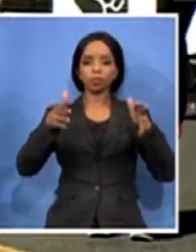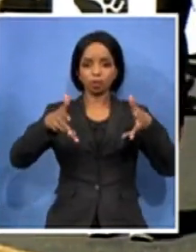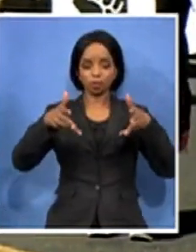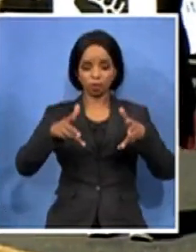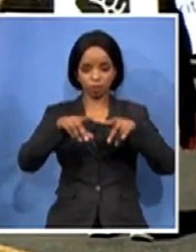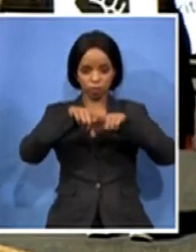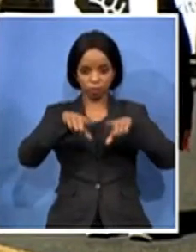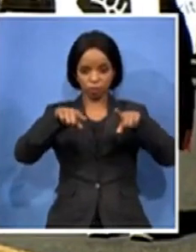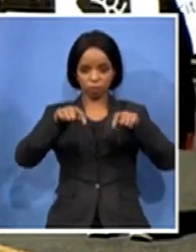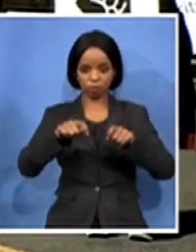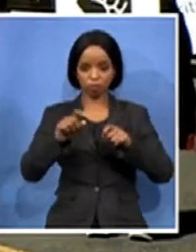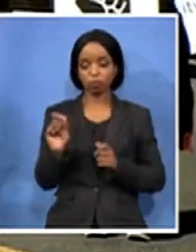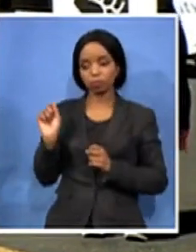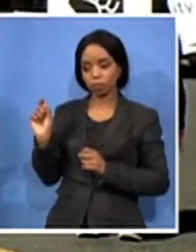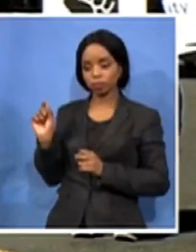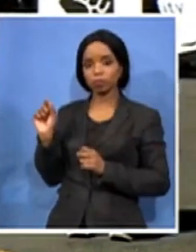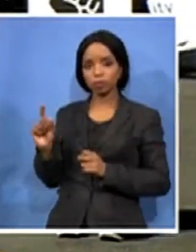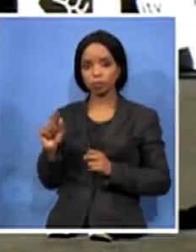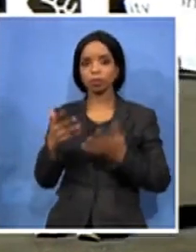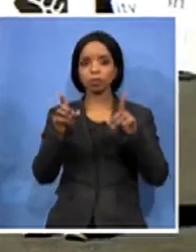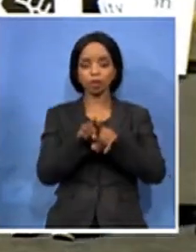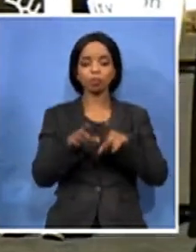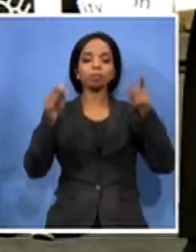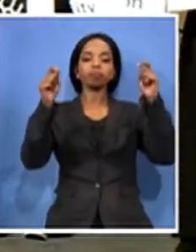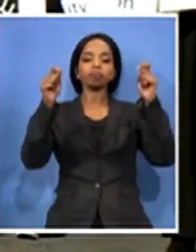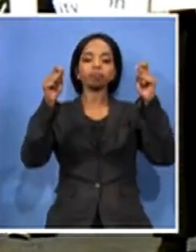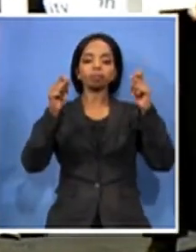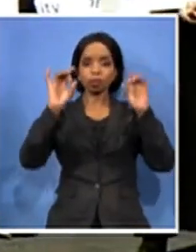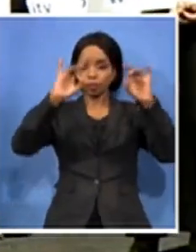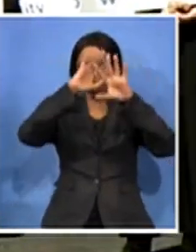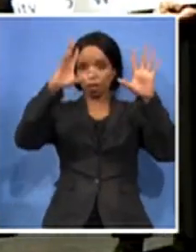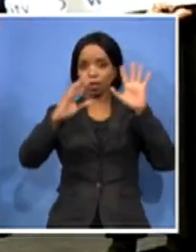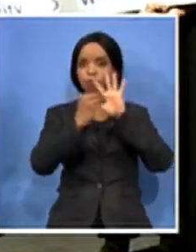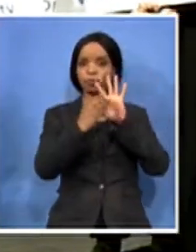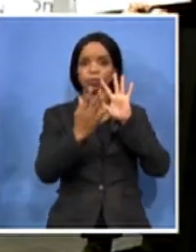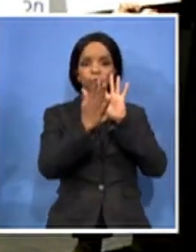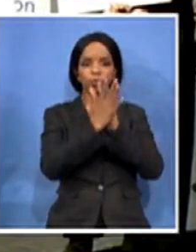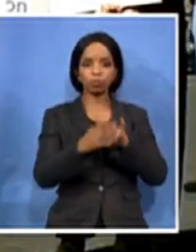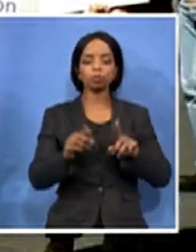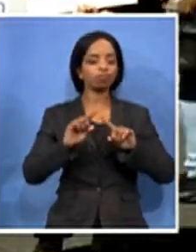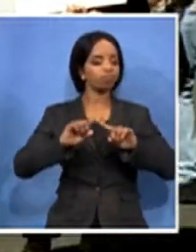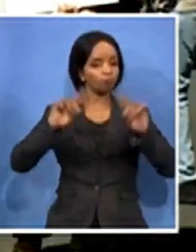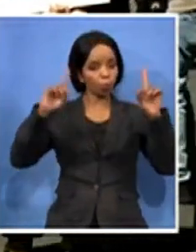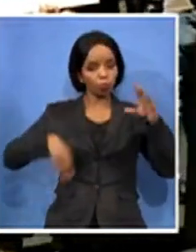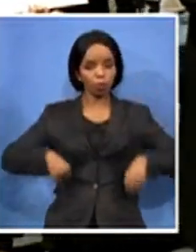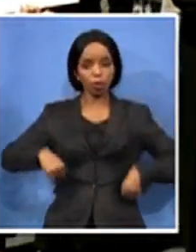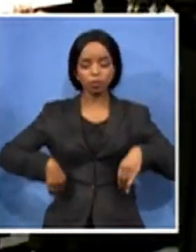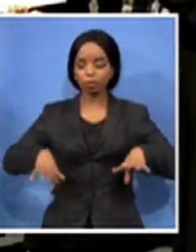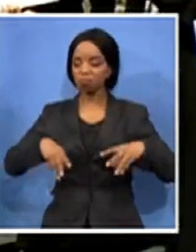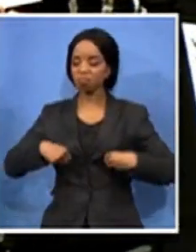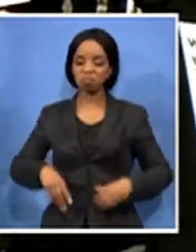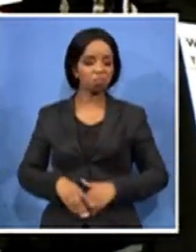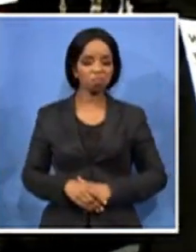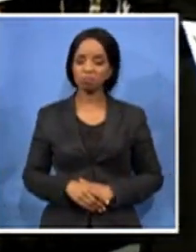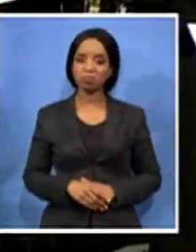the posters and placards quite clear. It's an absolute no to corruption, saying that churches have to unite against corruption,